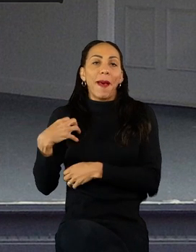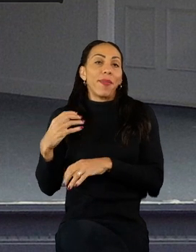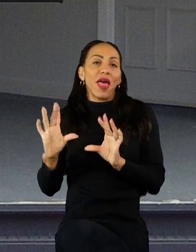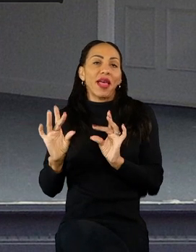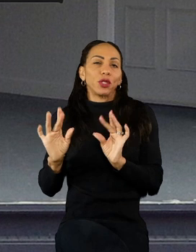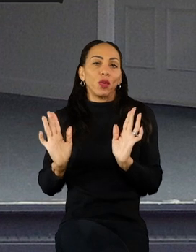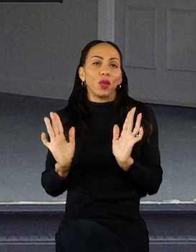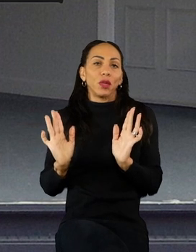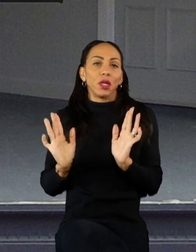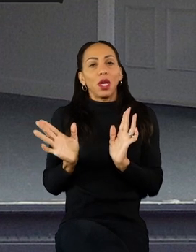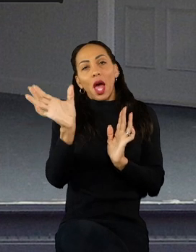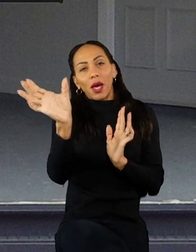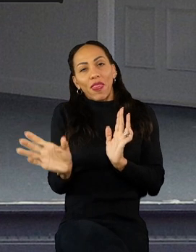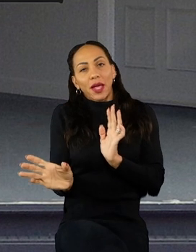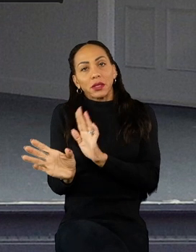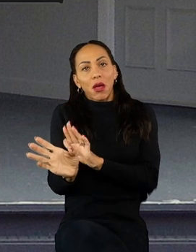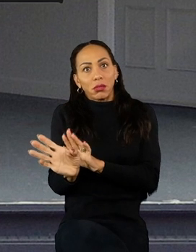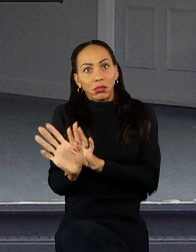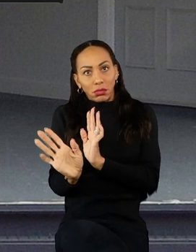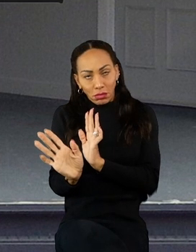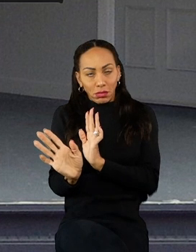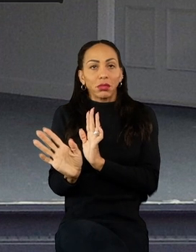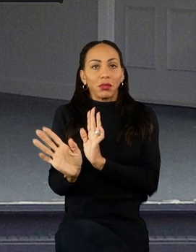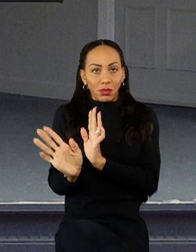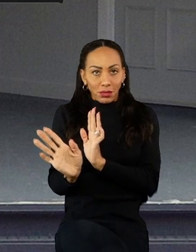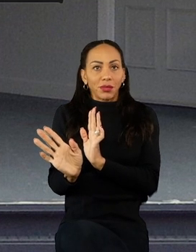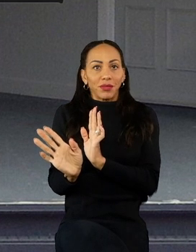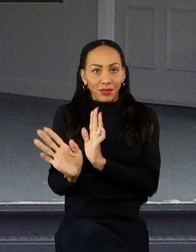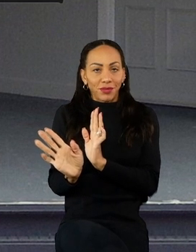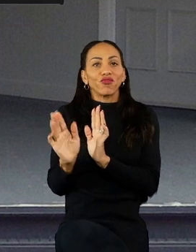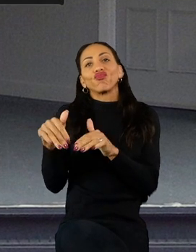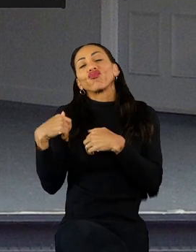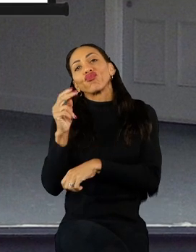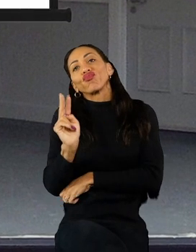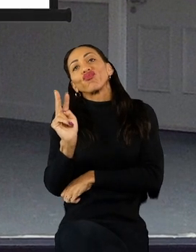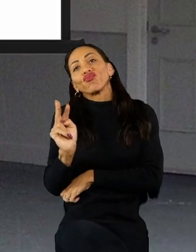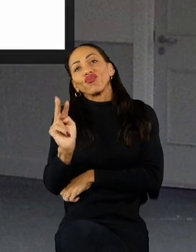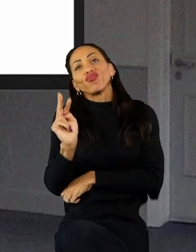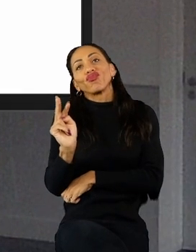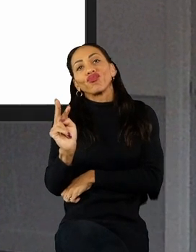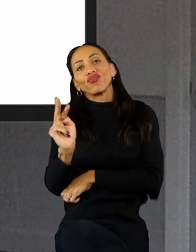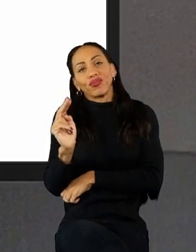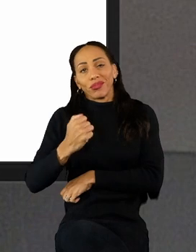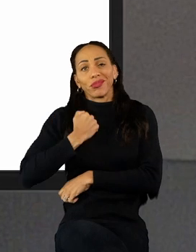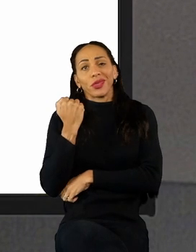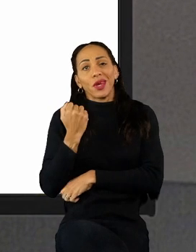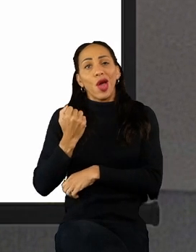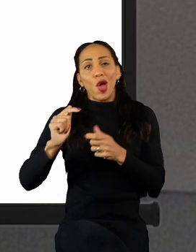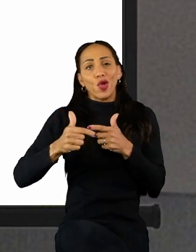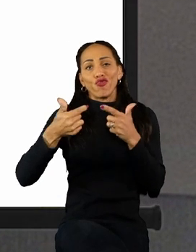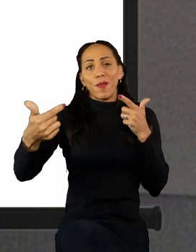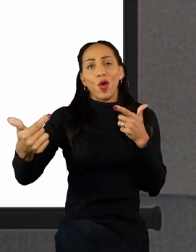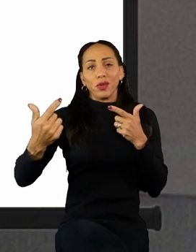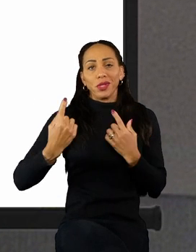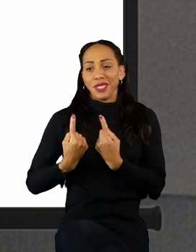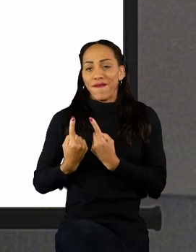passive audience on this kind of a second page, if you will, on the Locked World website, where the passive audience can be hooked up to